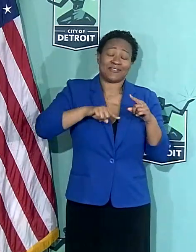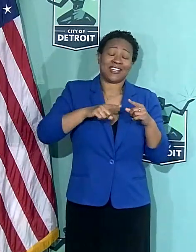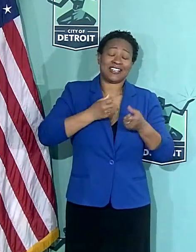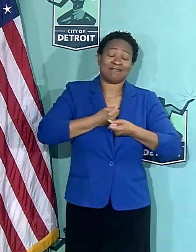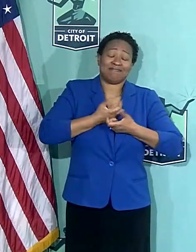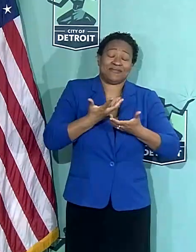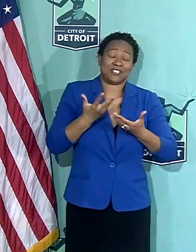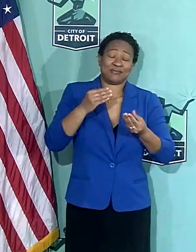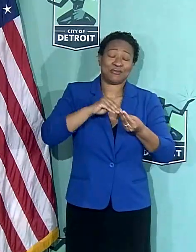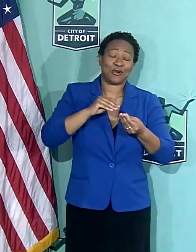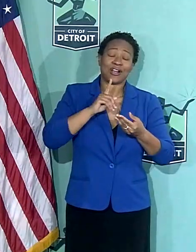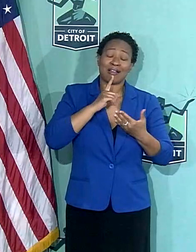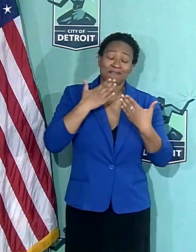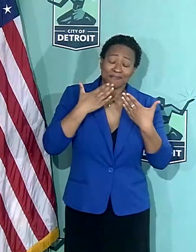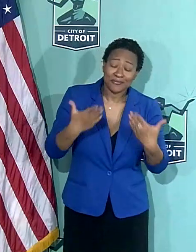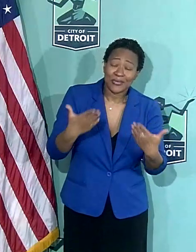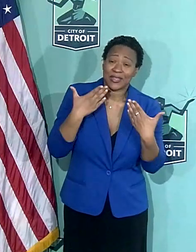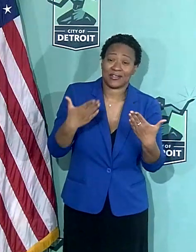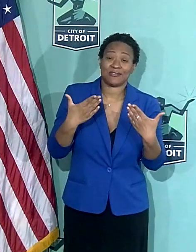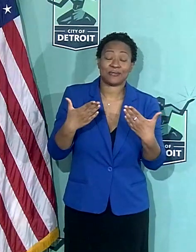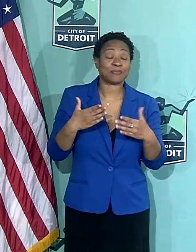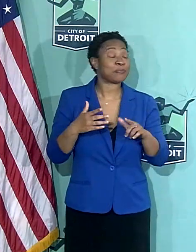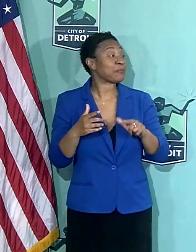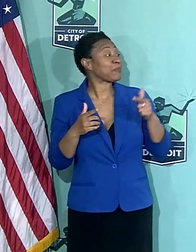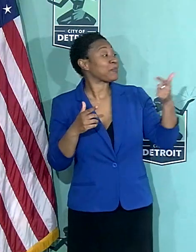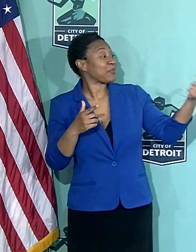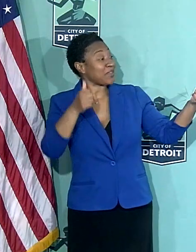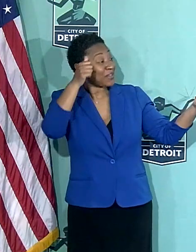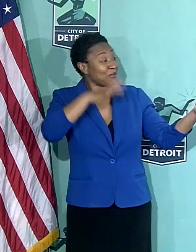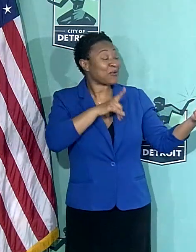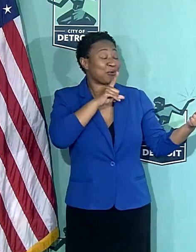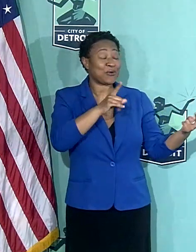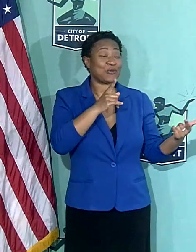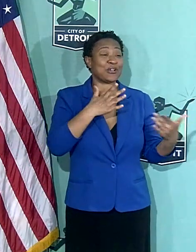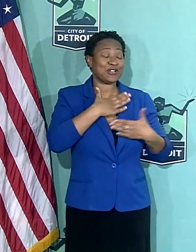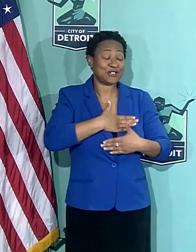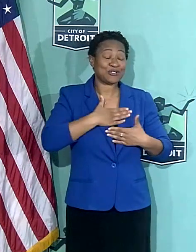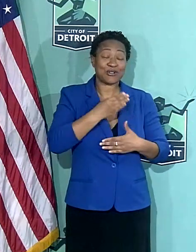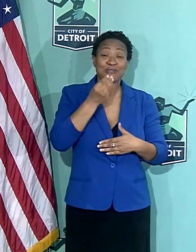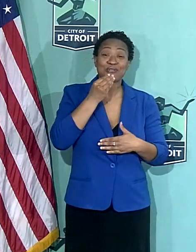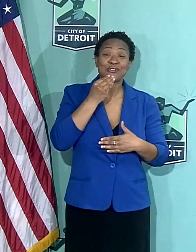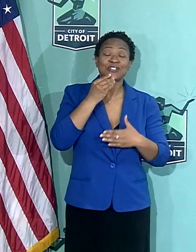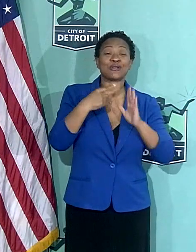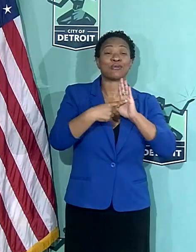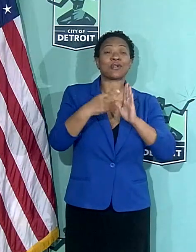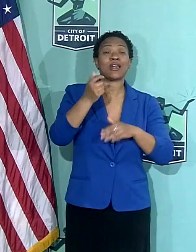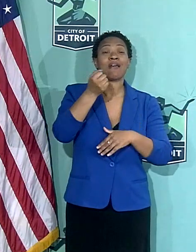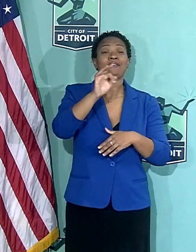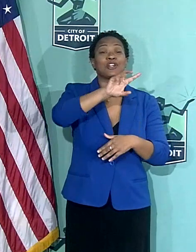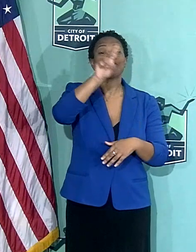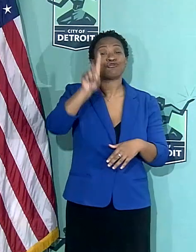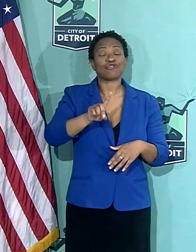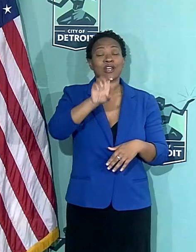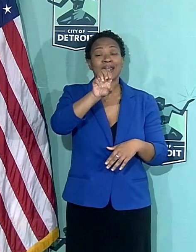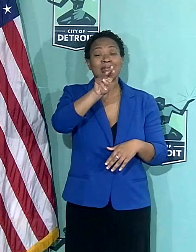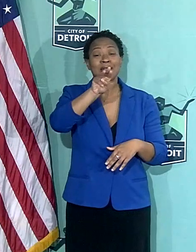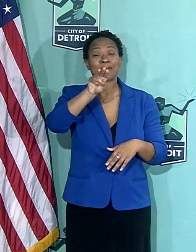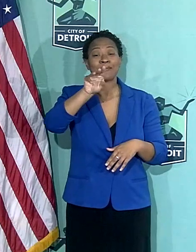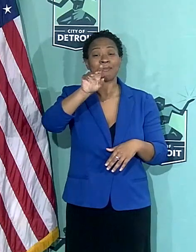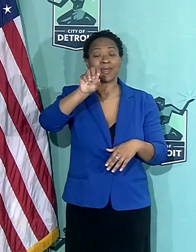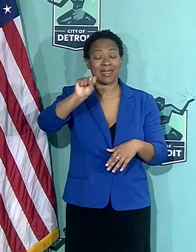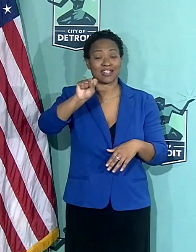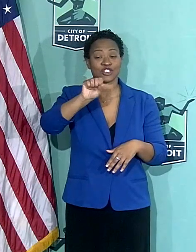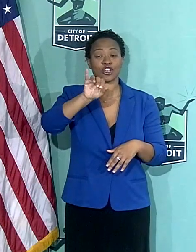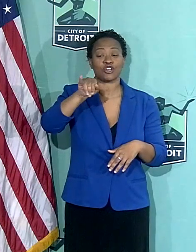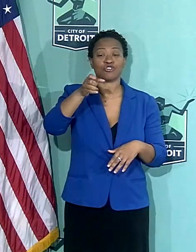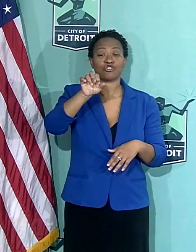And somebody who told me he's very much enjoyed the meals is a representative of Detroit EMS, Jamar Peterson. Jamar?